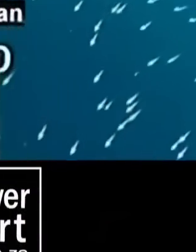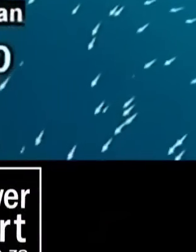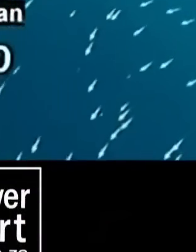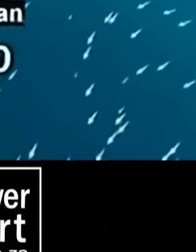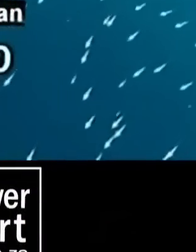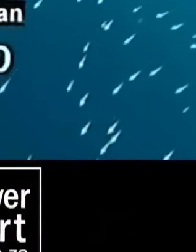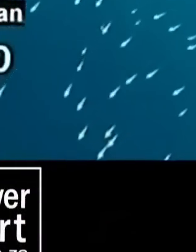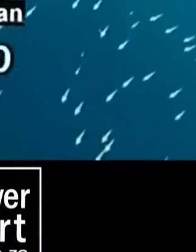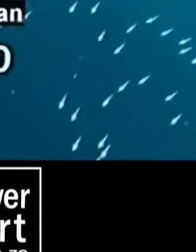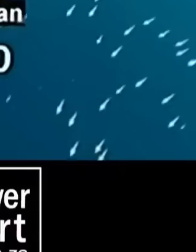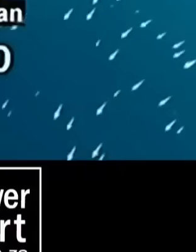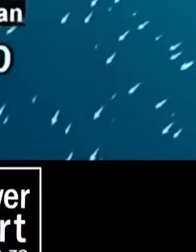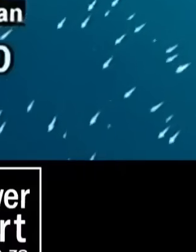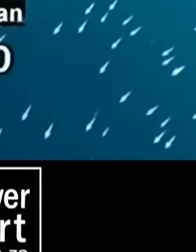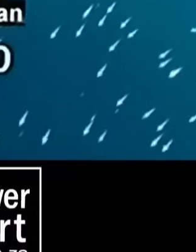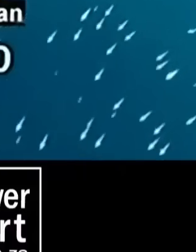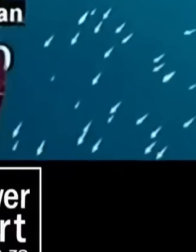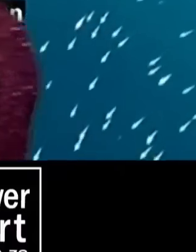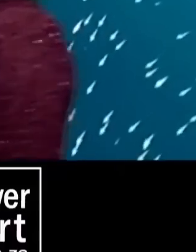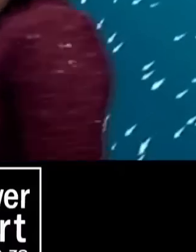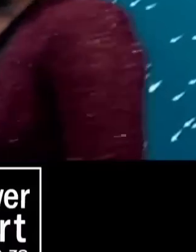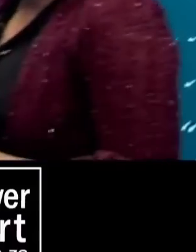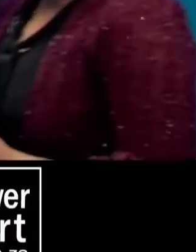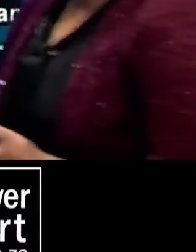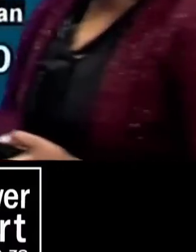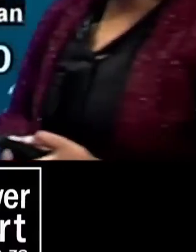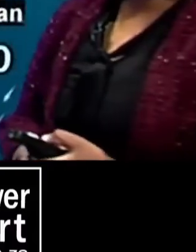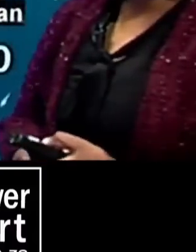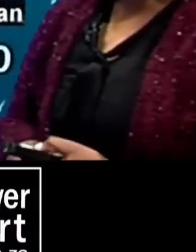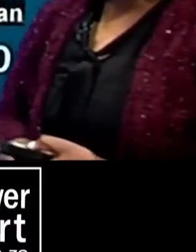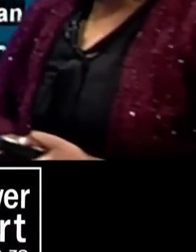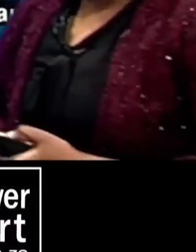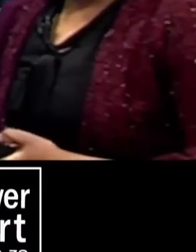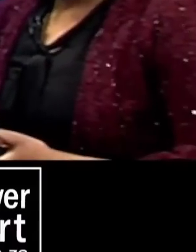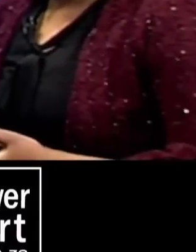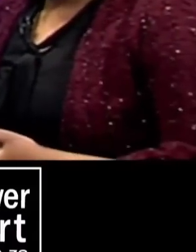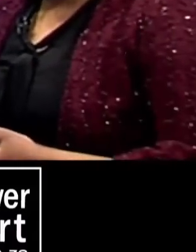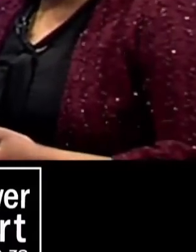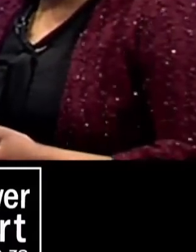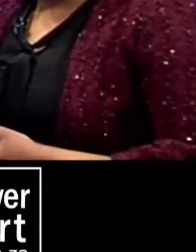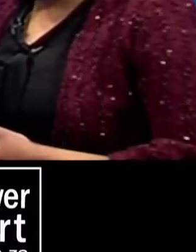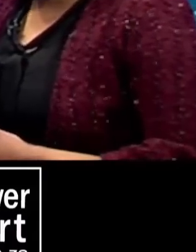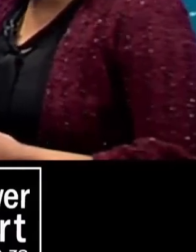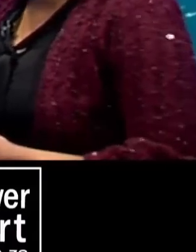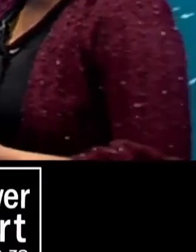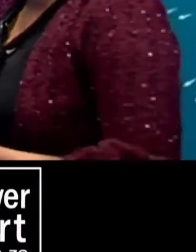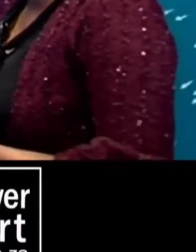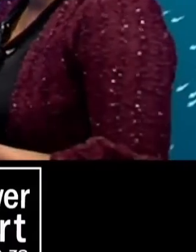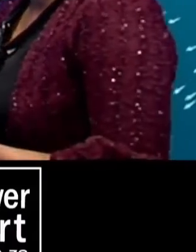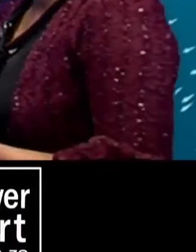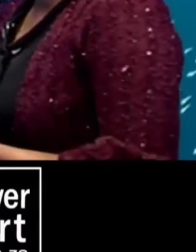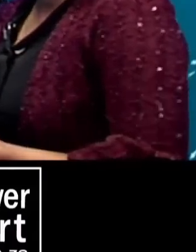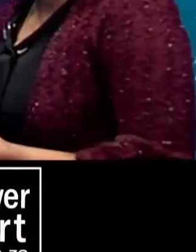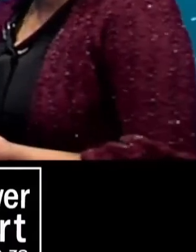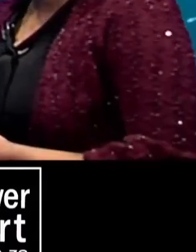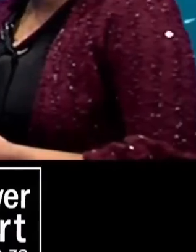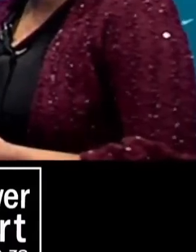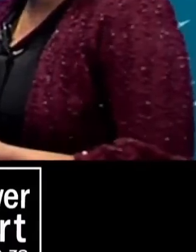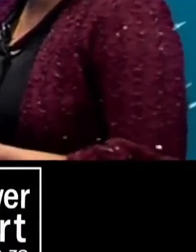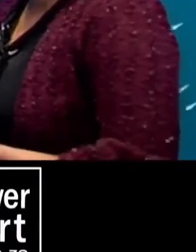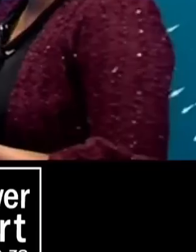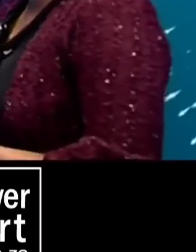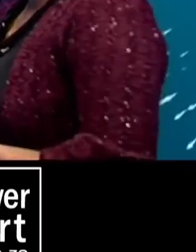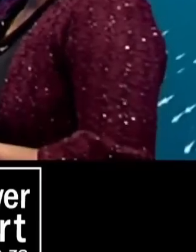maemo a bosa ba tsebose fa go tla na le kgonagalo ya molelo ya naga segolobogolo yang ka kwa province ya ka kwa Northern Cape mme go tla itemogela